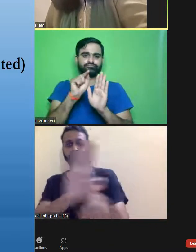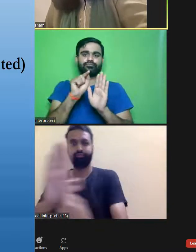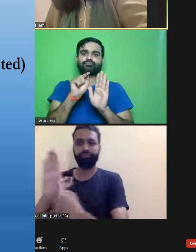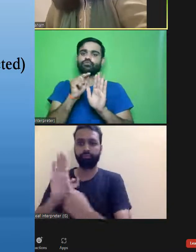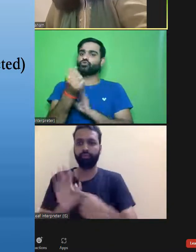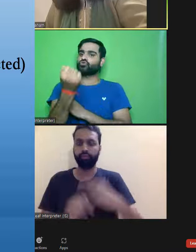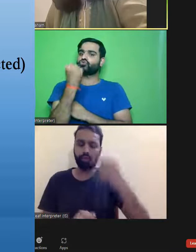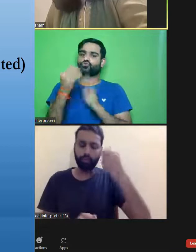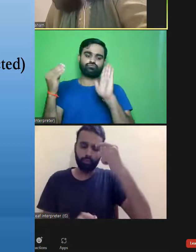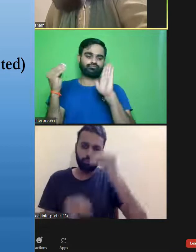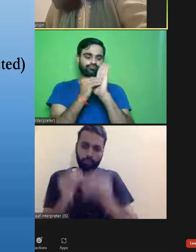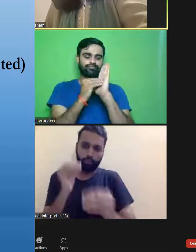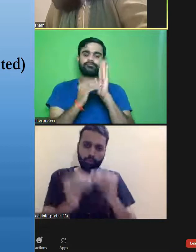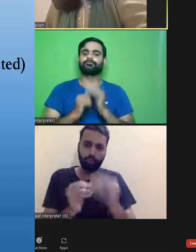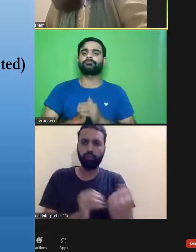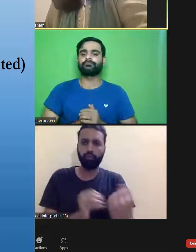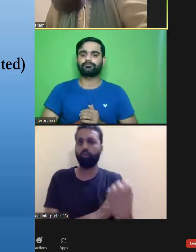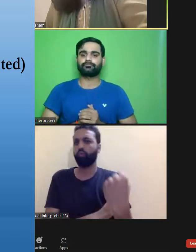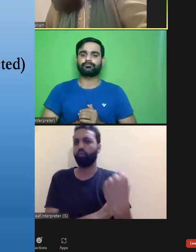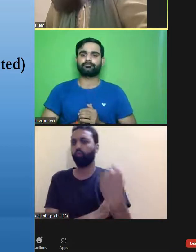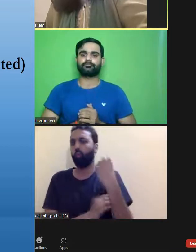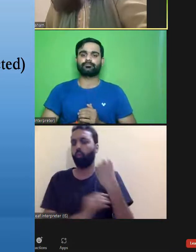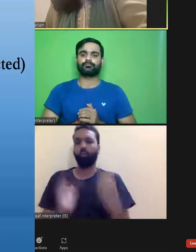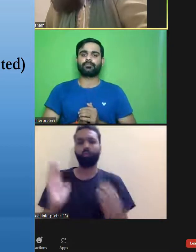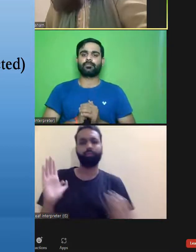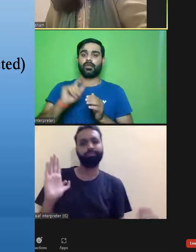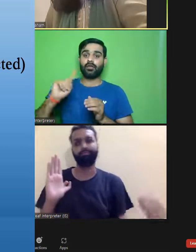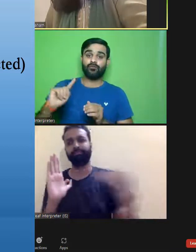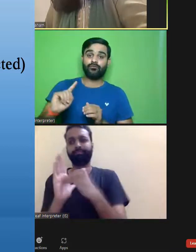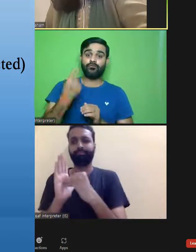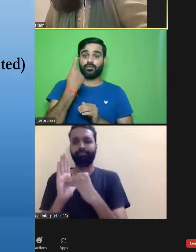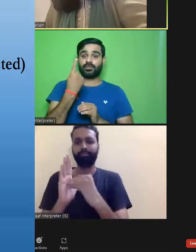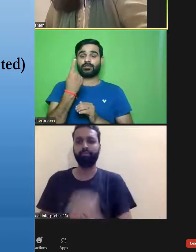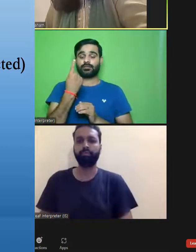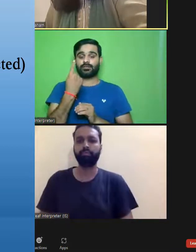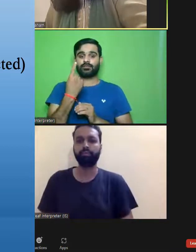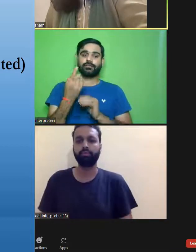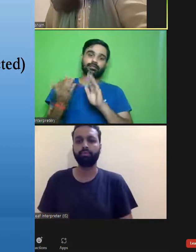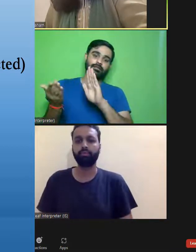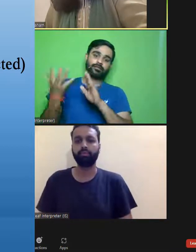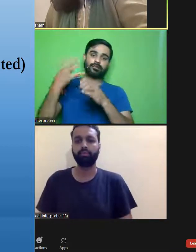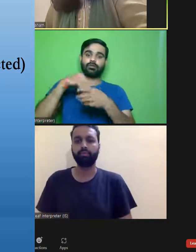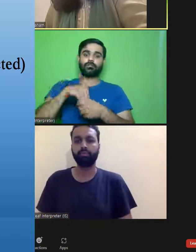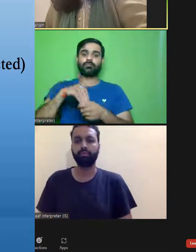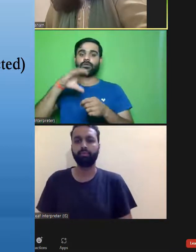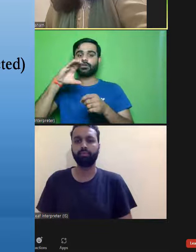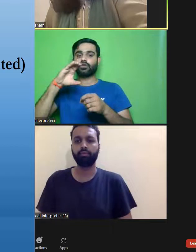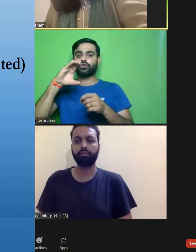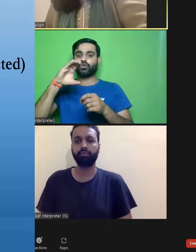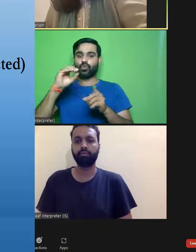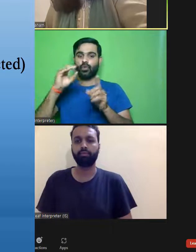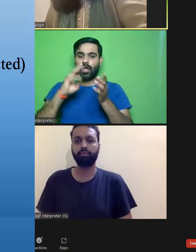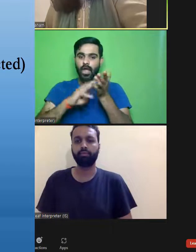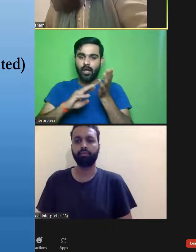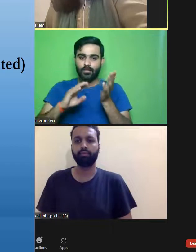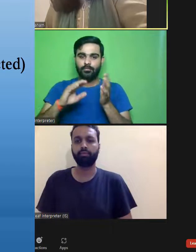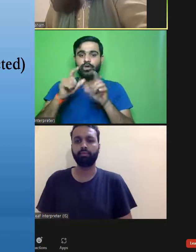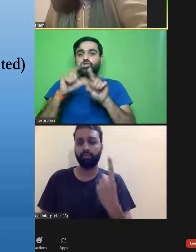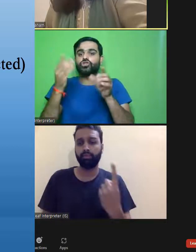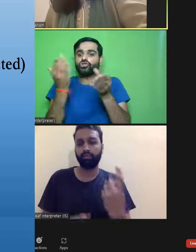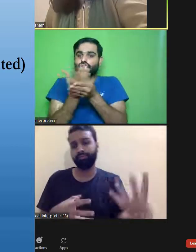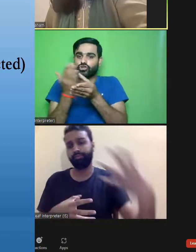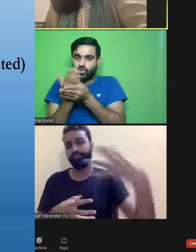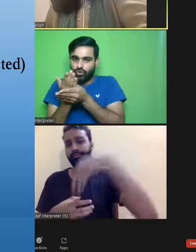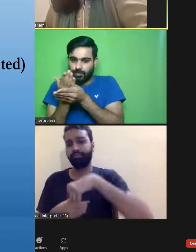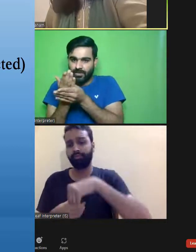strongly mentioned. And the first four certainly was coming up in the COSP documents, but